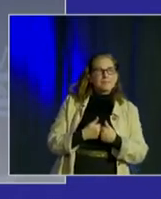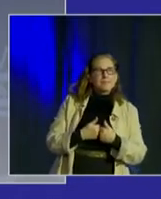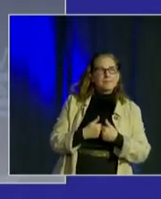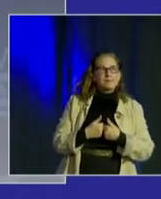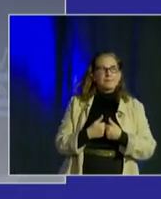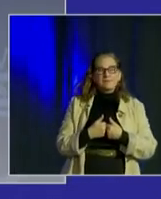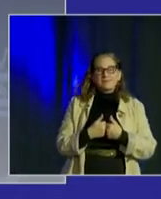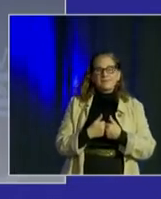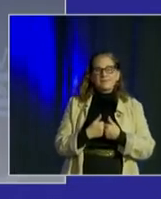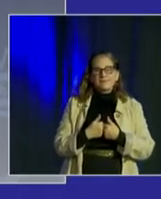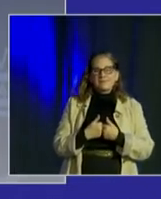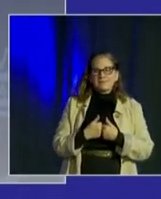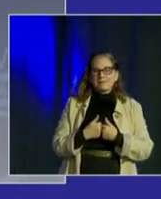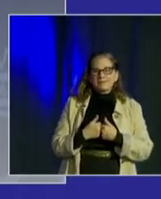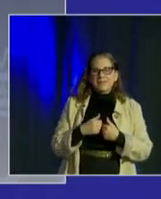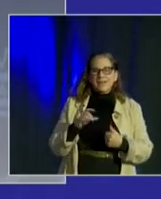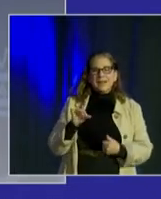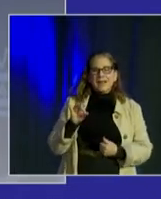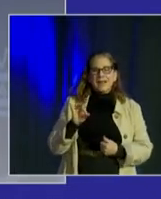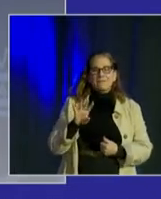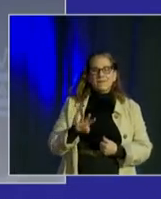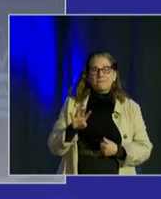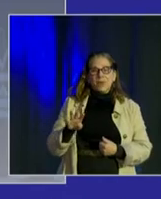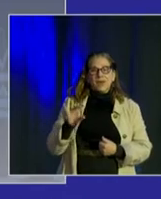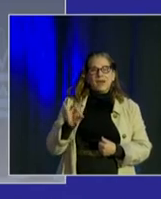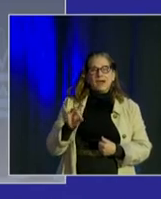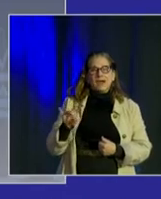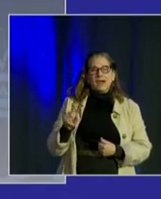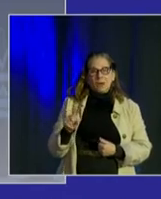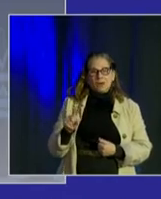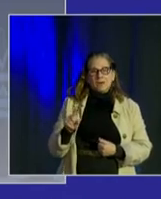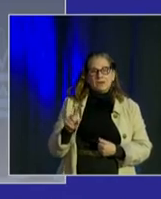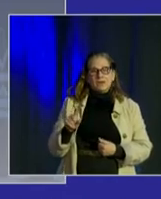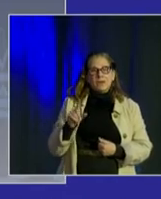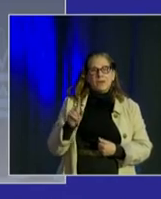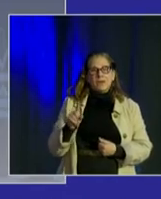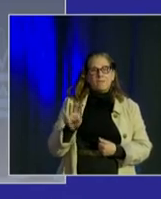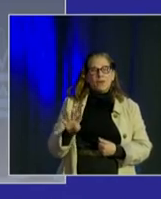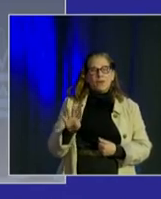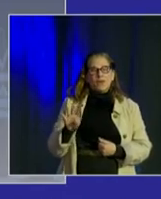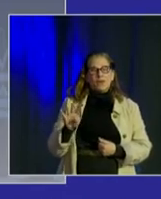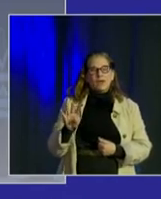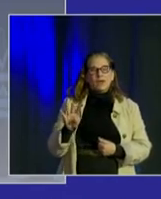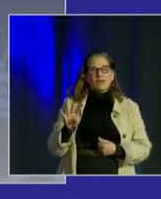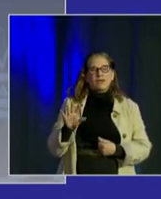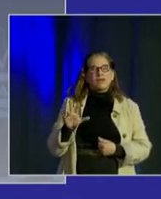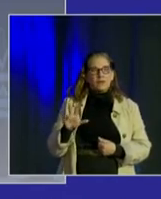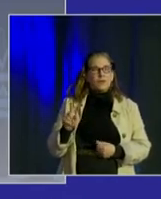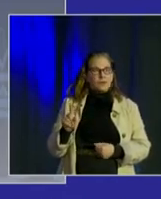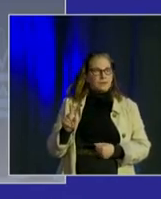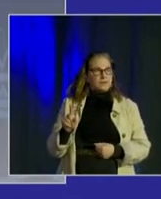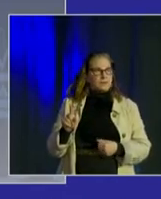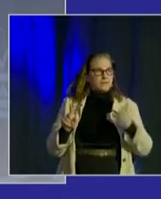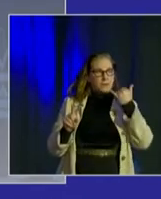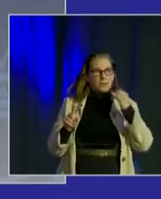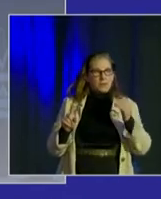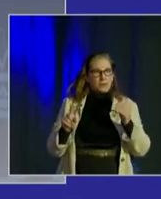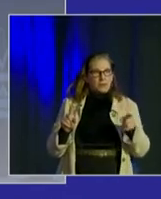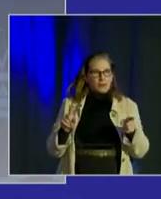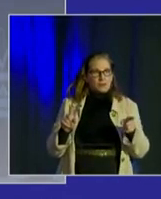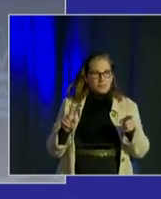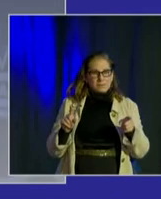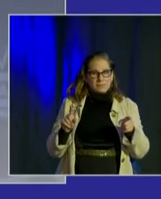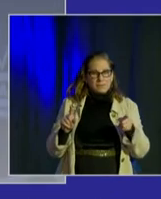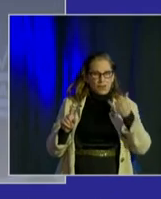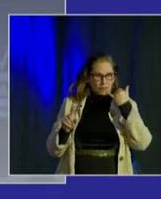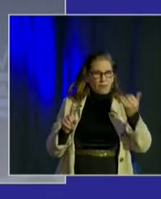844-881-1314 and press 0 to ask your questions of the mayor. We're going to get to the Q&A portion program here shortly. So again, the number is on your screen. We hope you'll dial